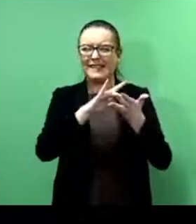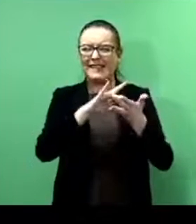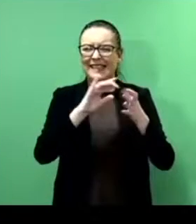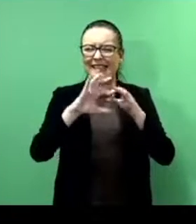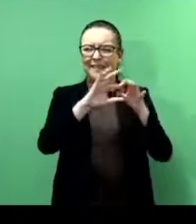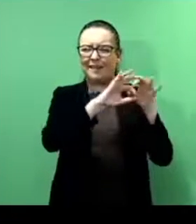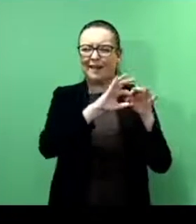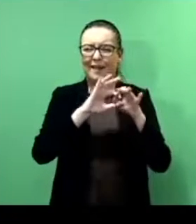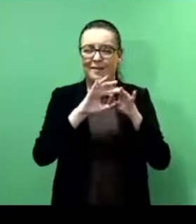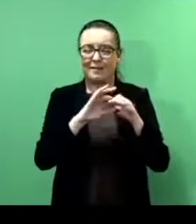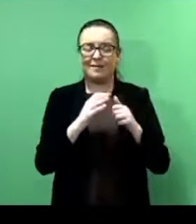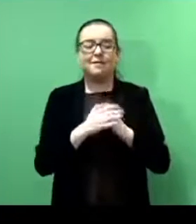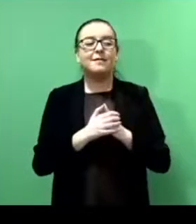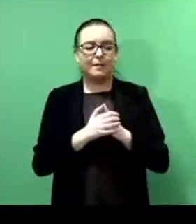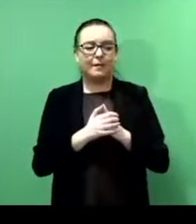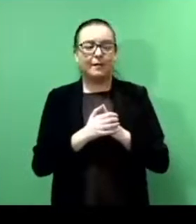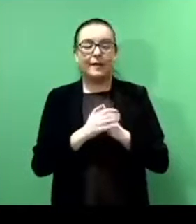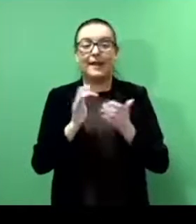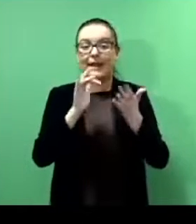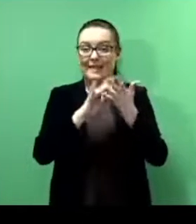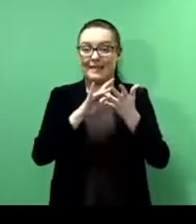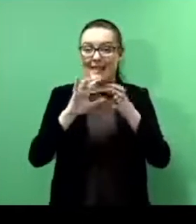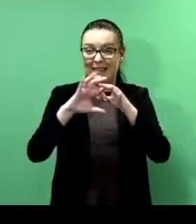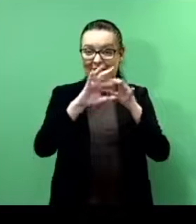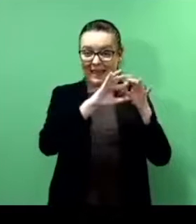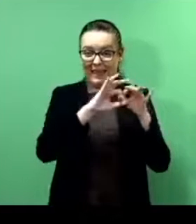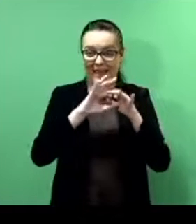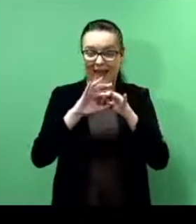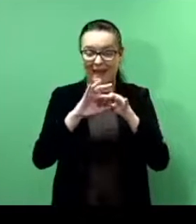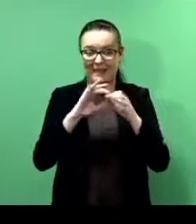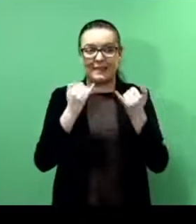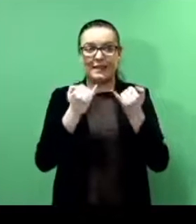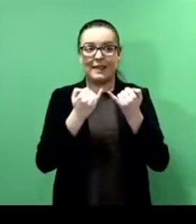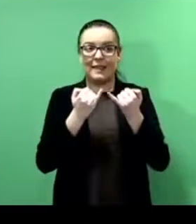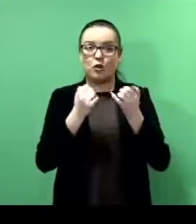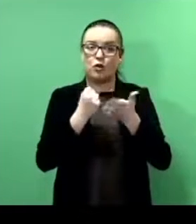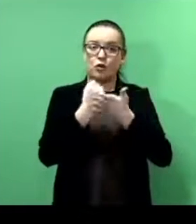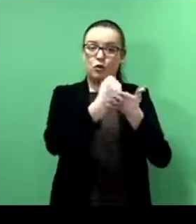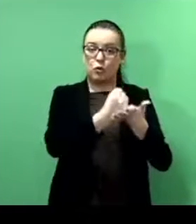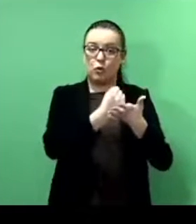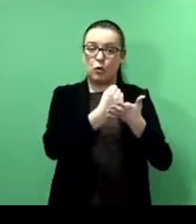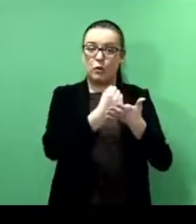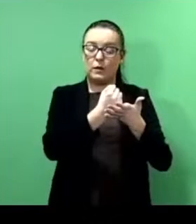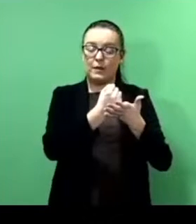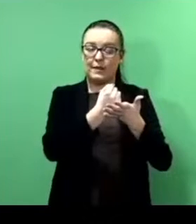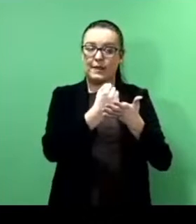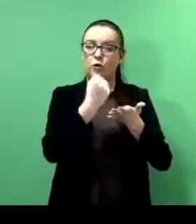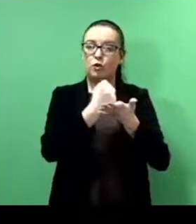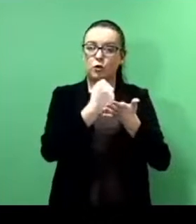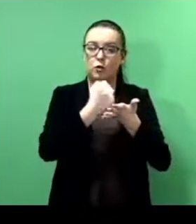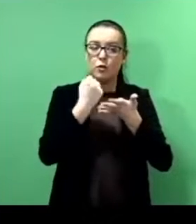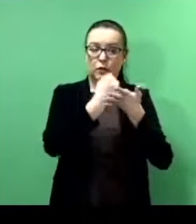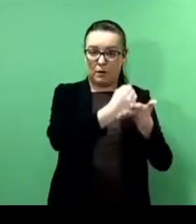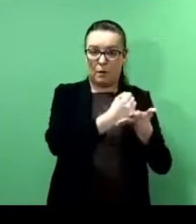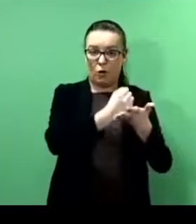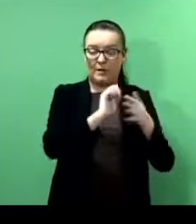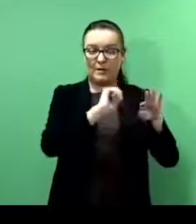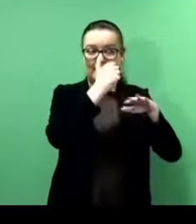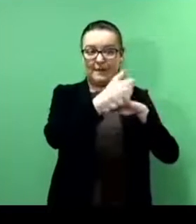Thanks, Anya. City Connects is a comprehensive system of student support. So it was established in Boston College back